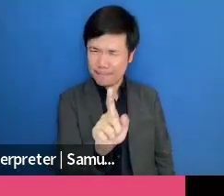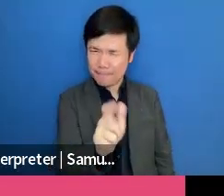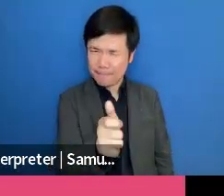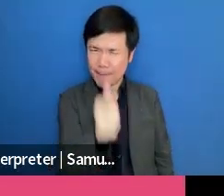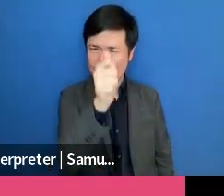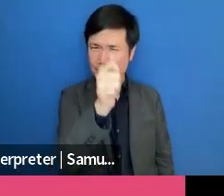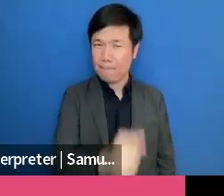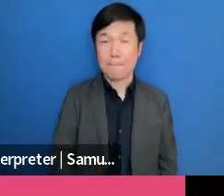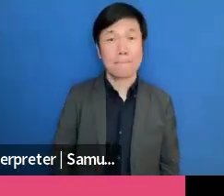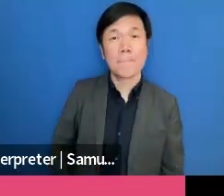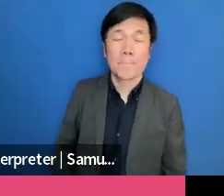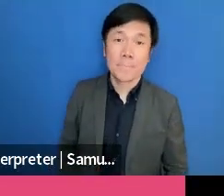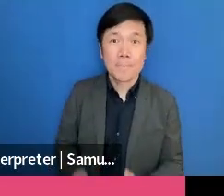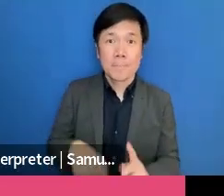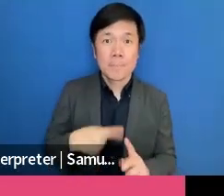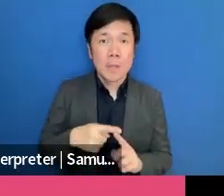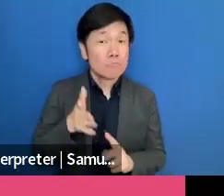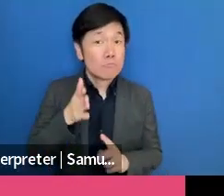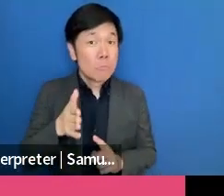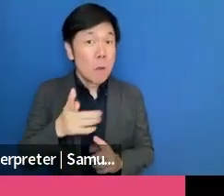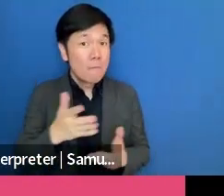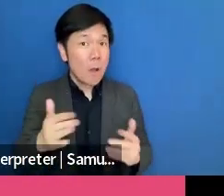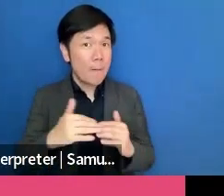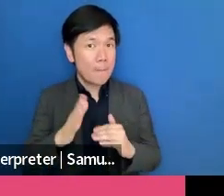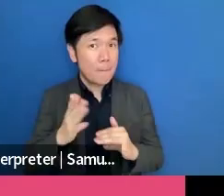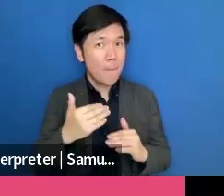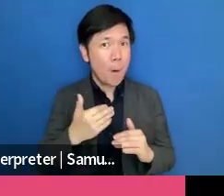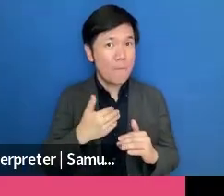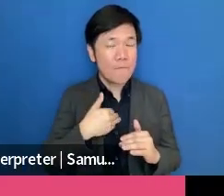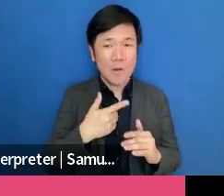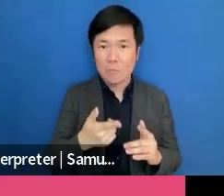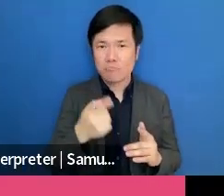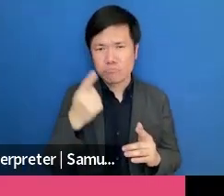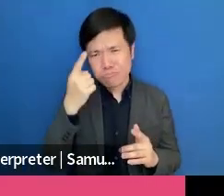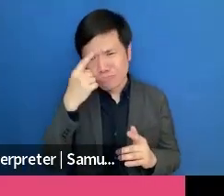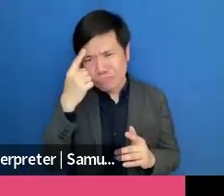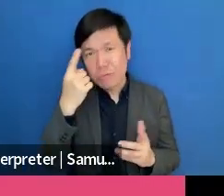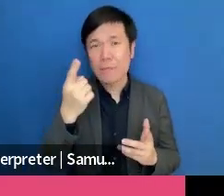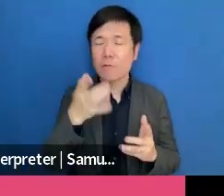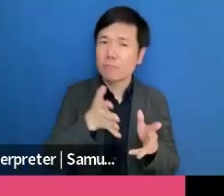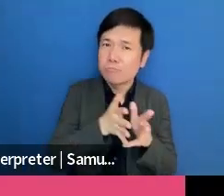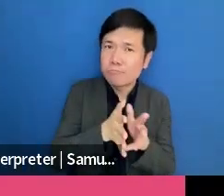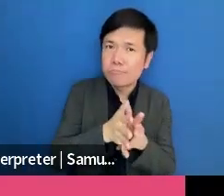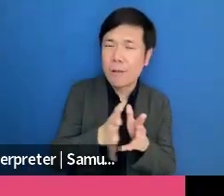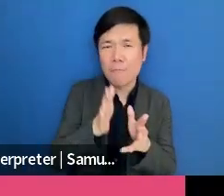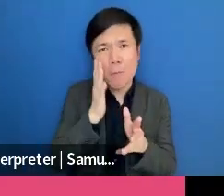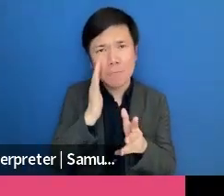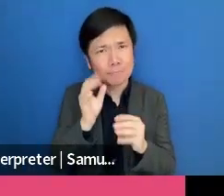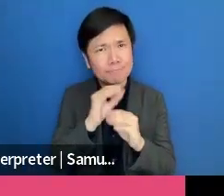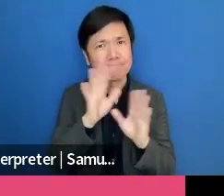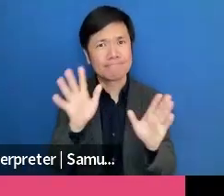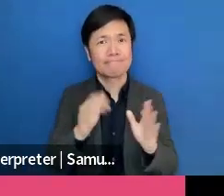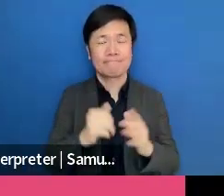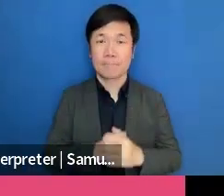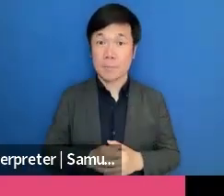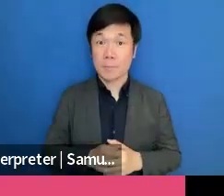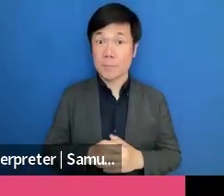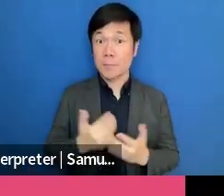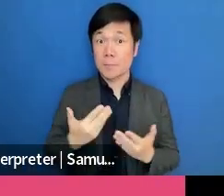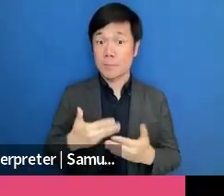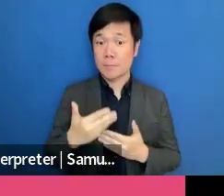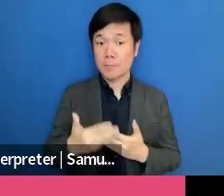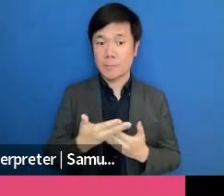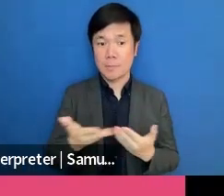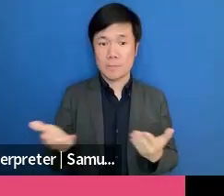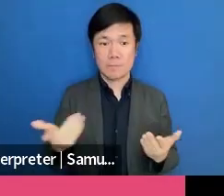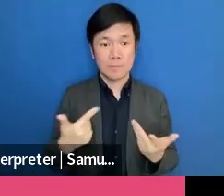then we will also make the link available in the chat as well. And also just a quick reminder, as Wendell